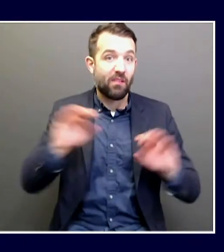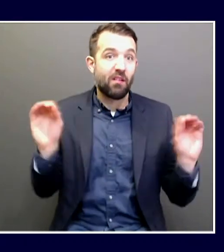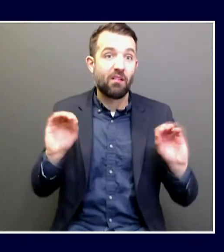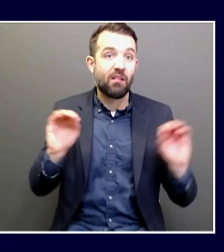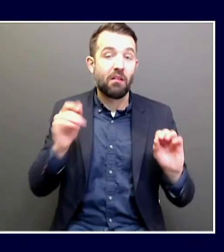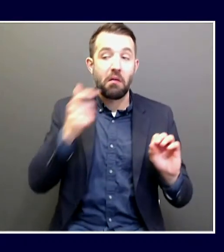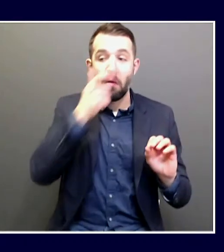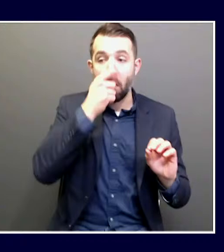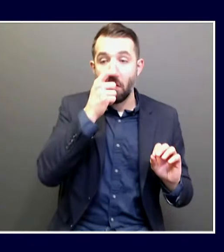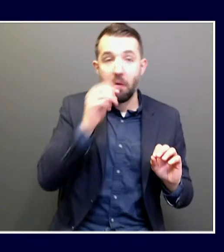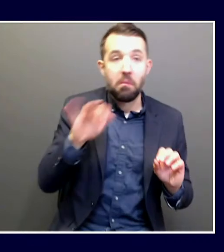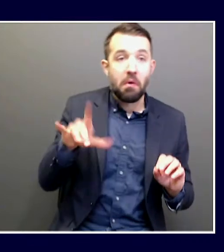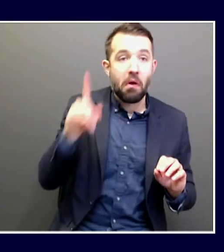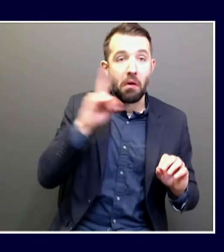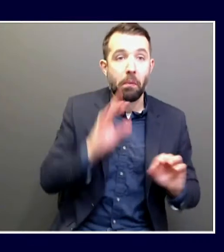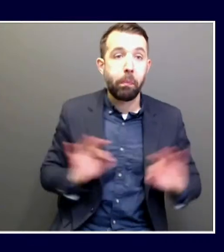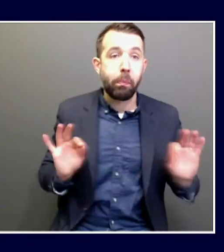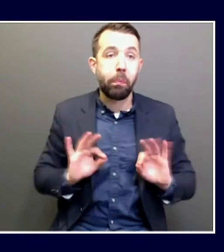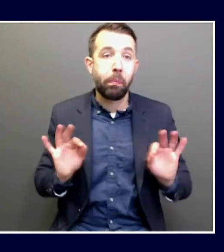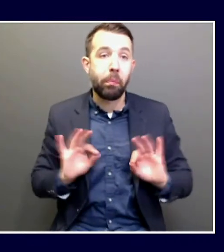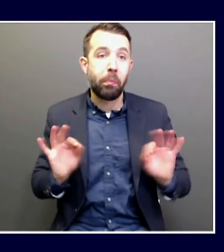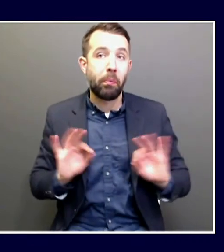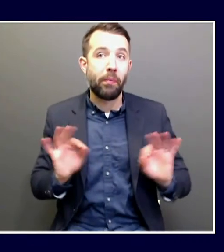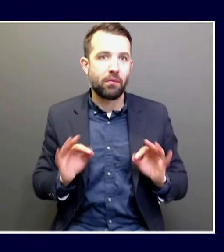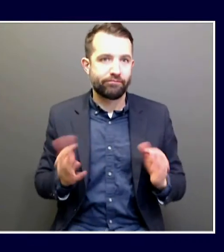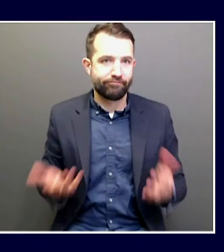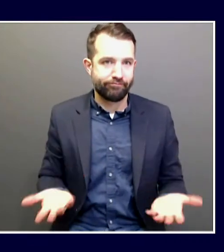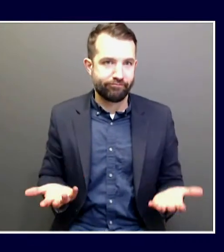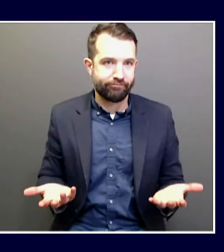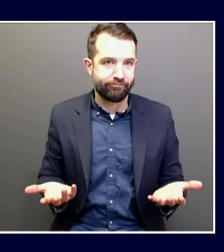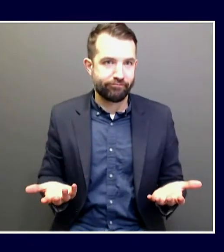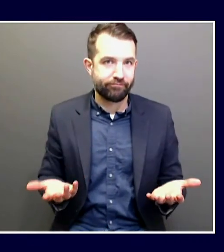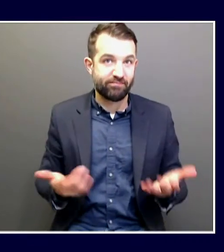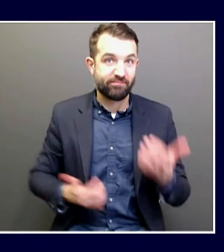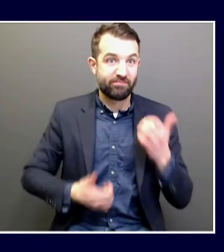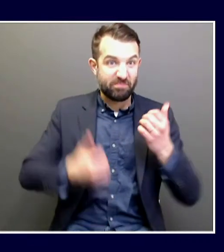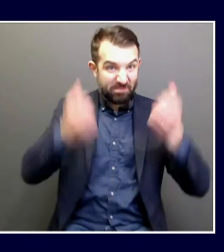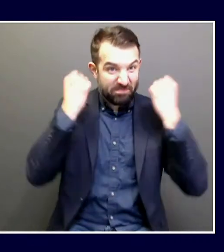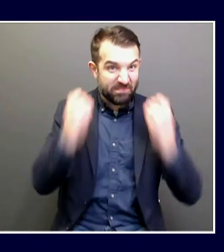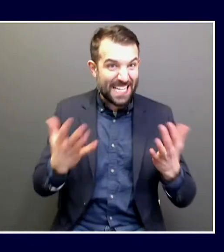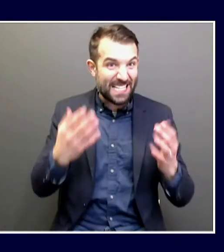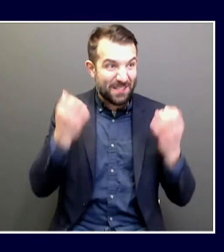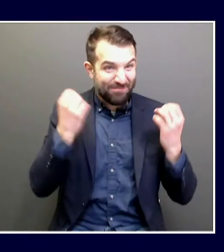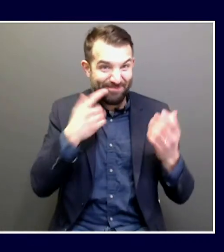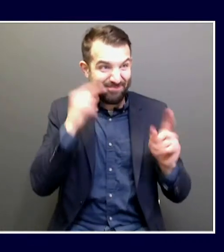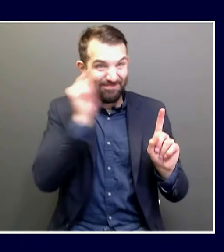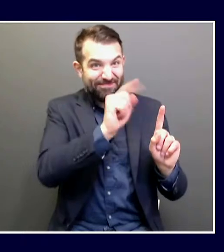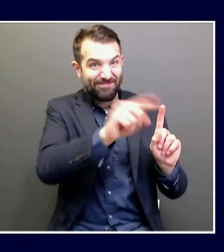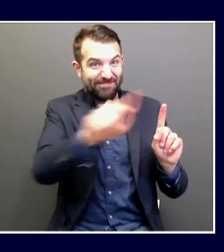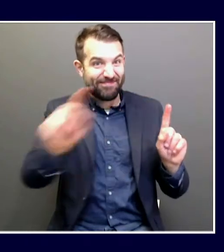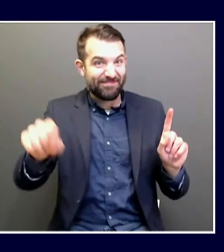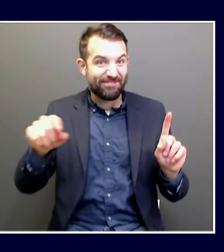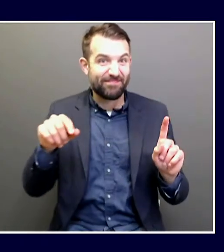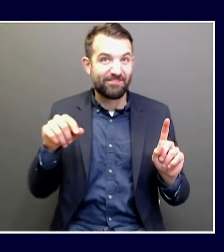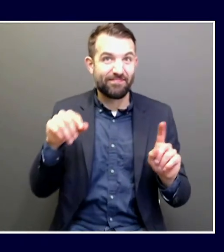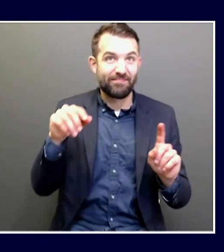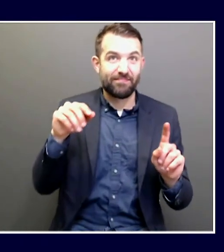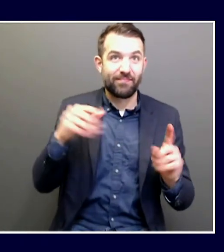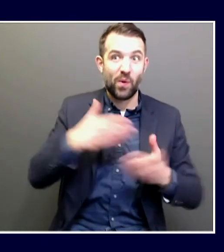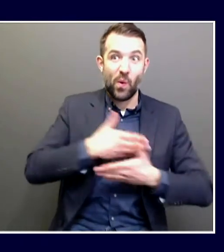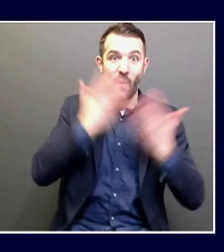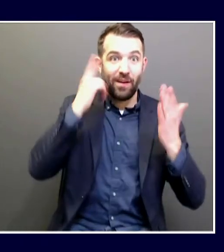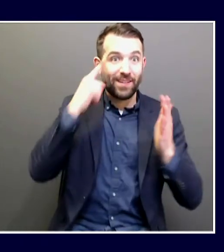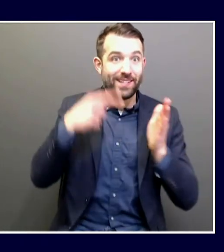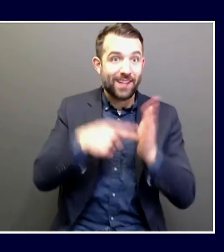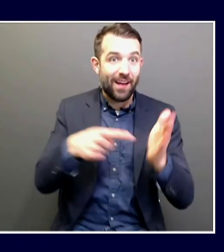particularly driven by Omicron, are asymptomatic means that they too may not test at all.